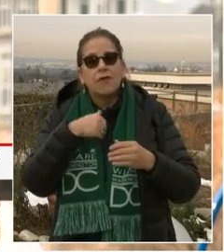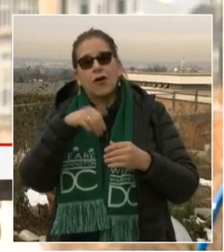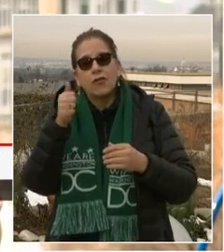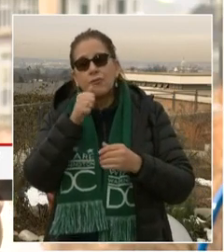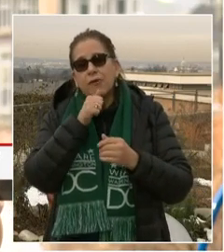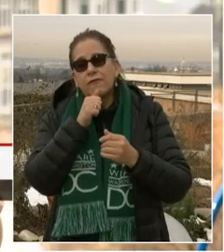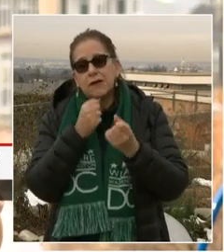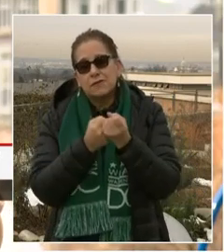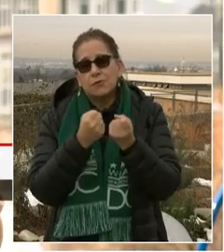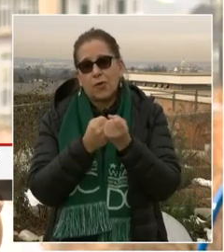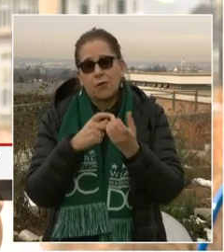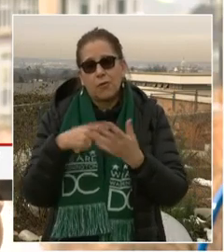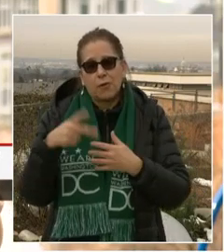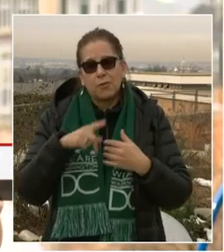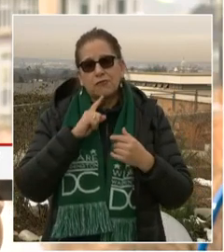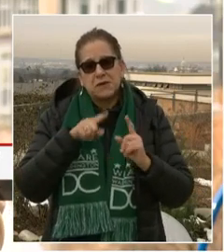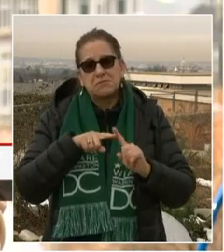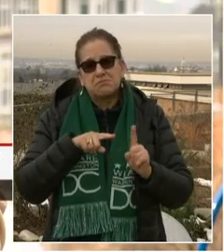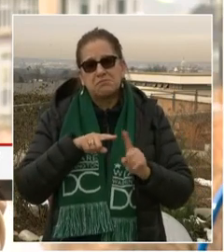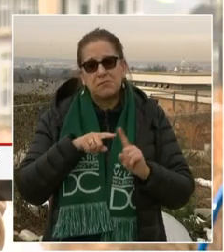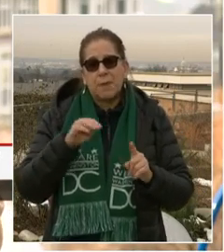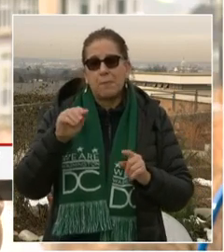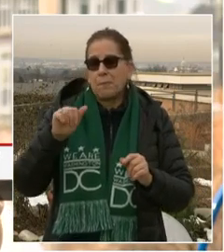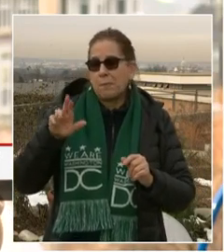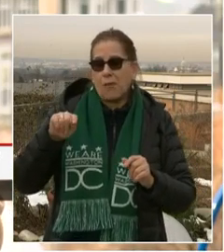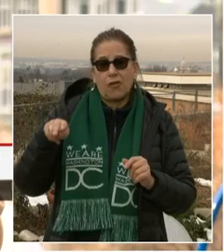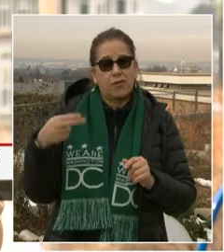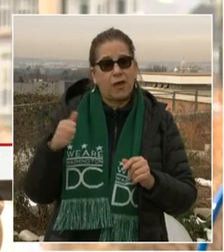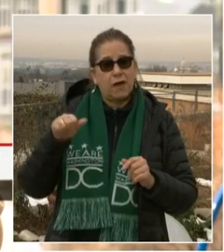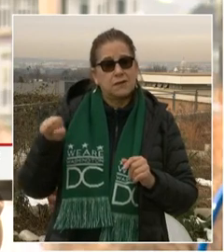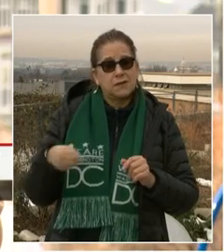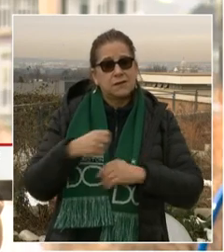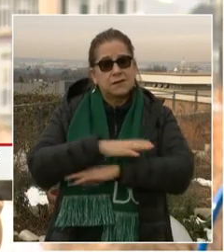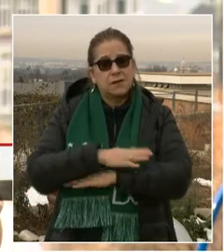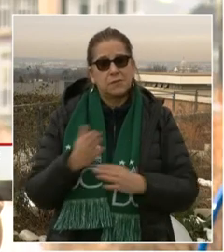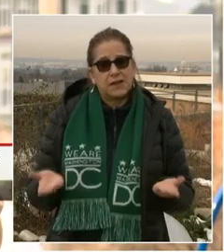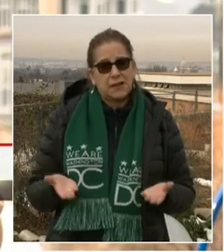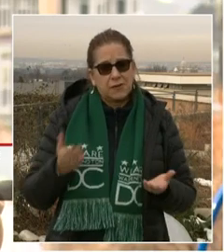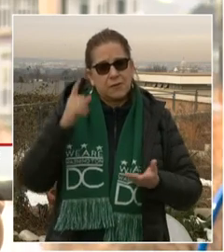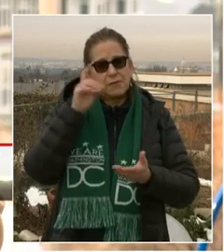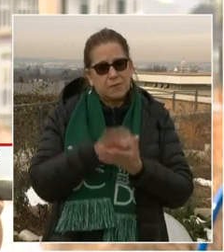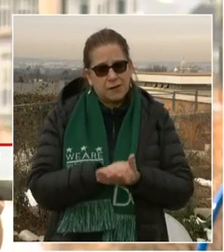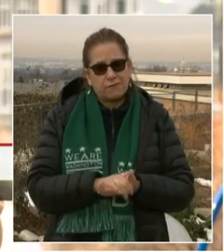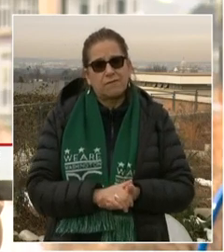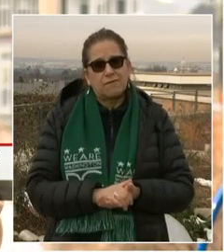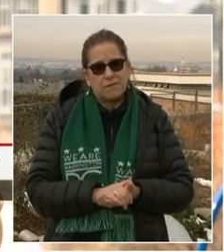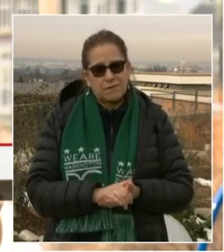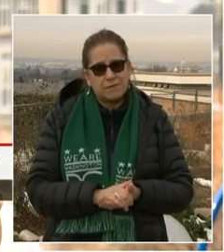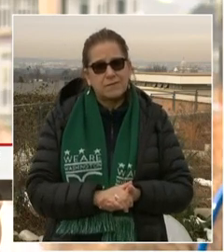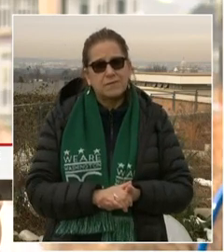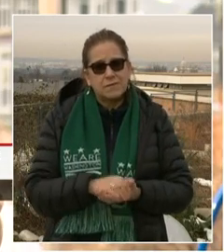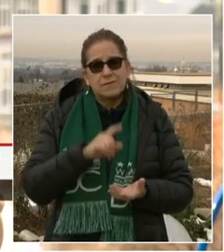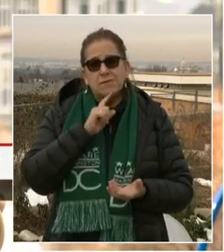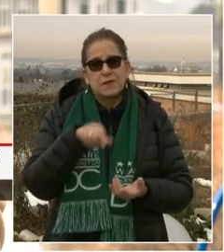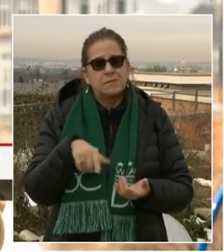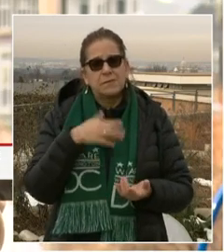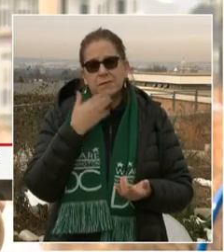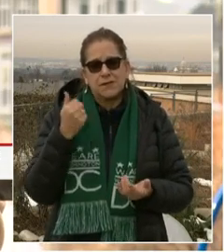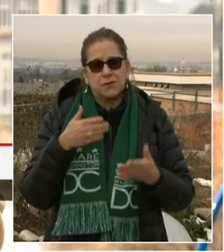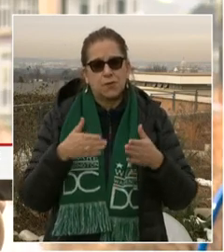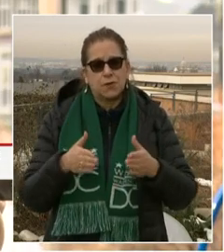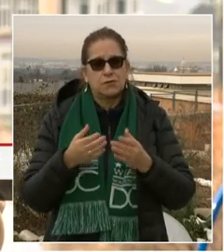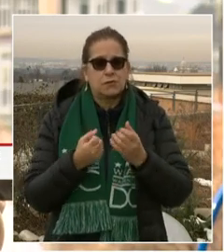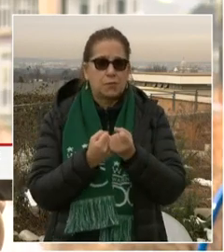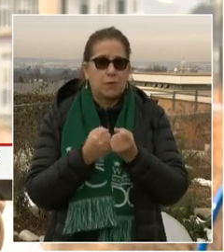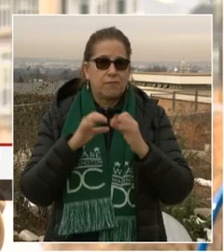is an efficient, impactful, and transformational way to support family stability during times of extreme